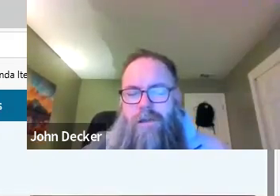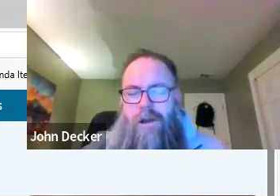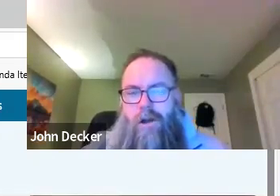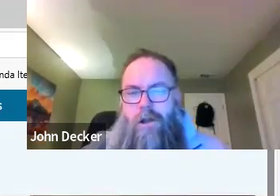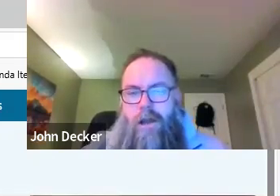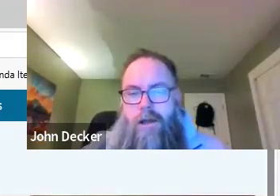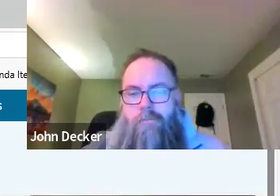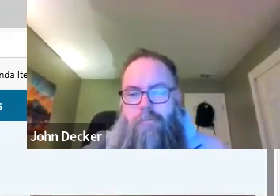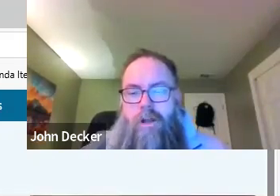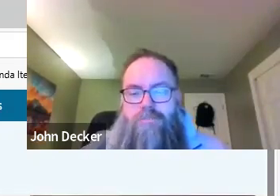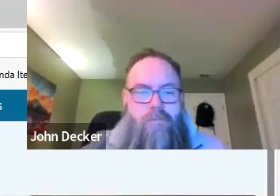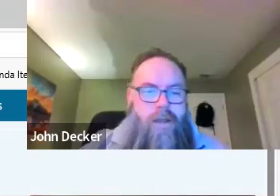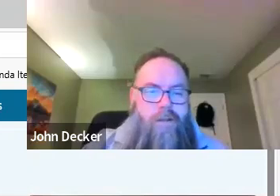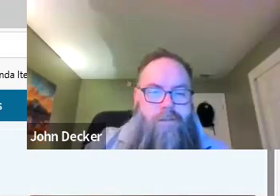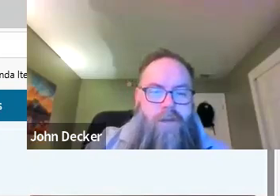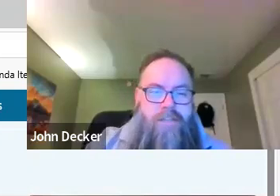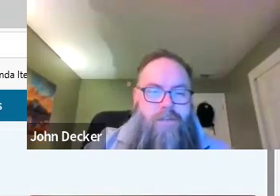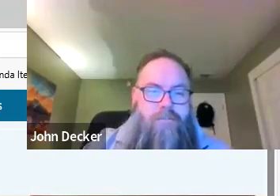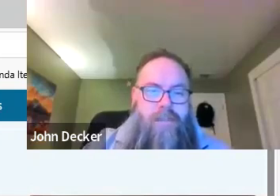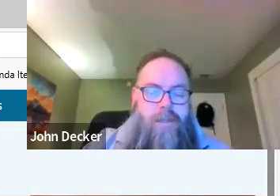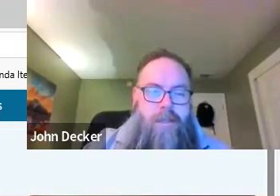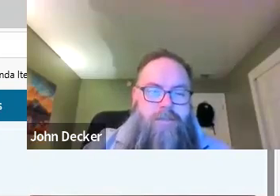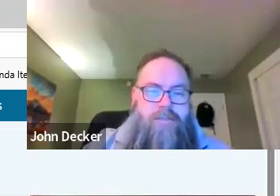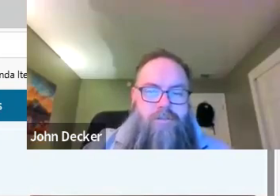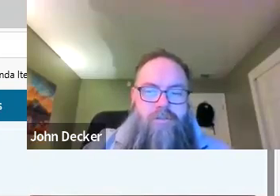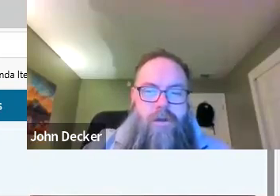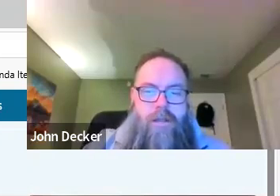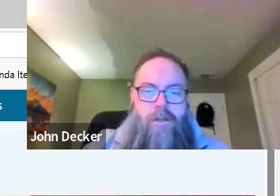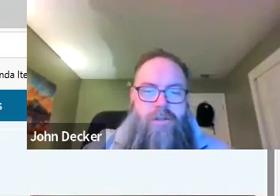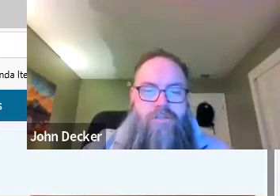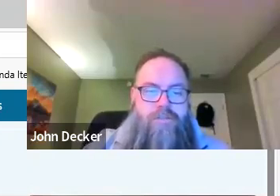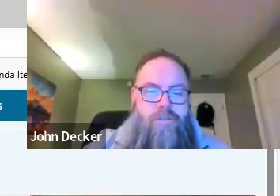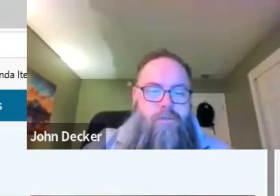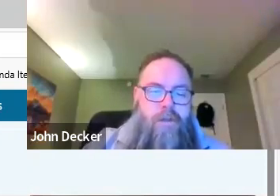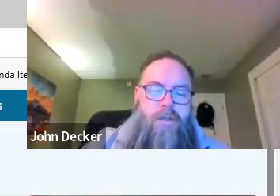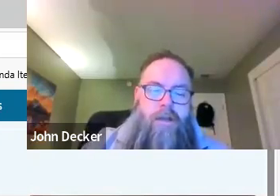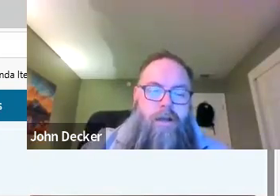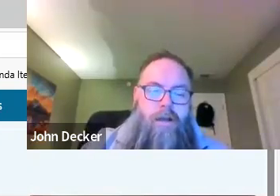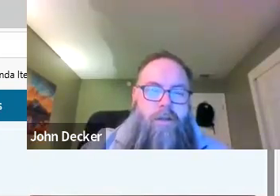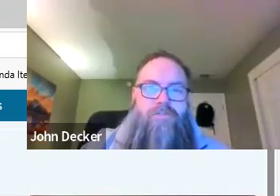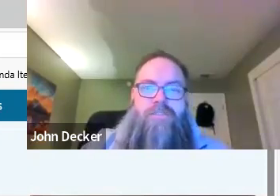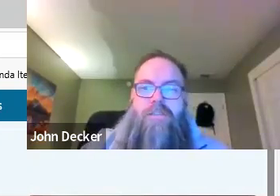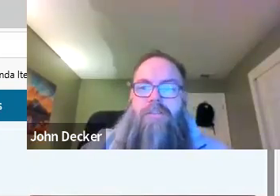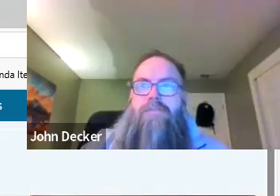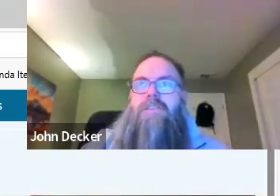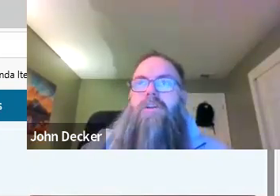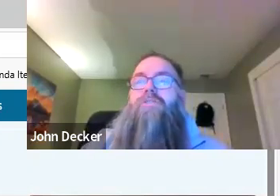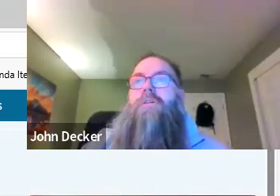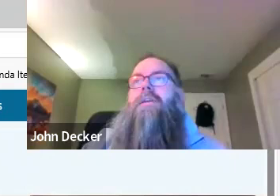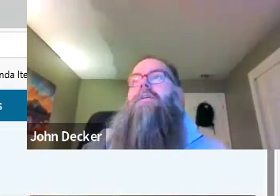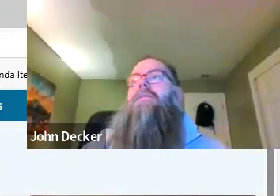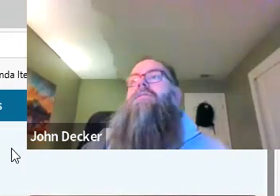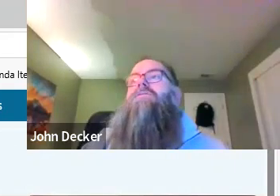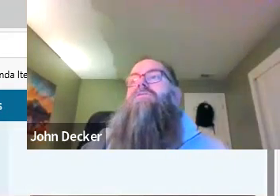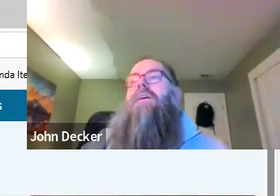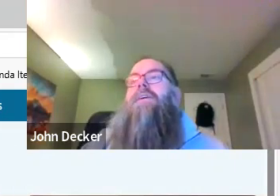will be our March Provider Advisory Committee meeting. And so do want to encourage those of you that are interested in visiting